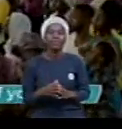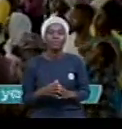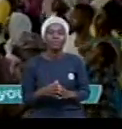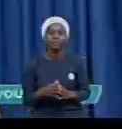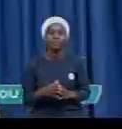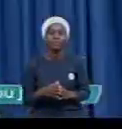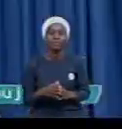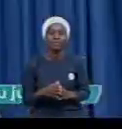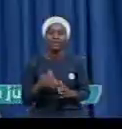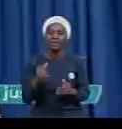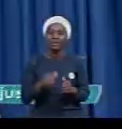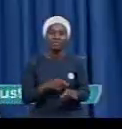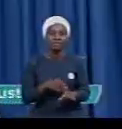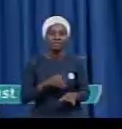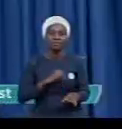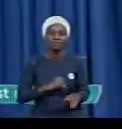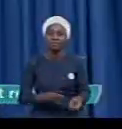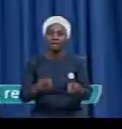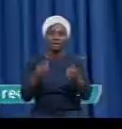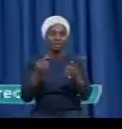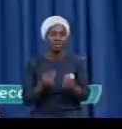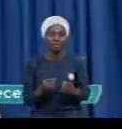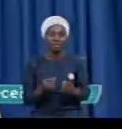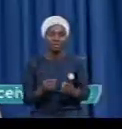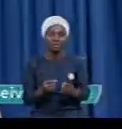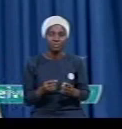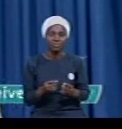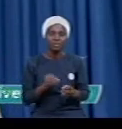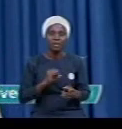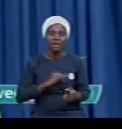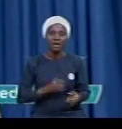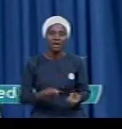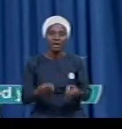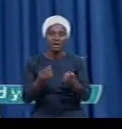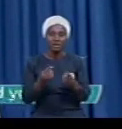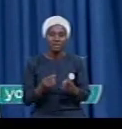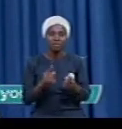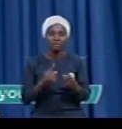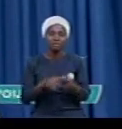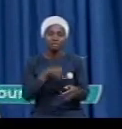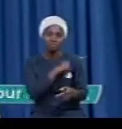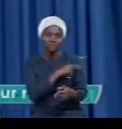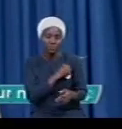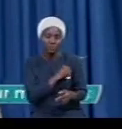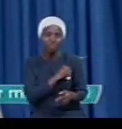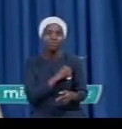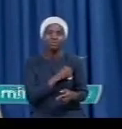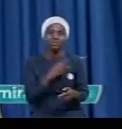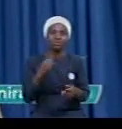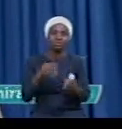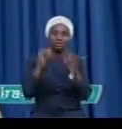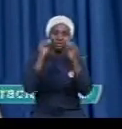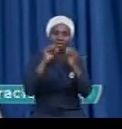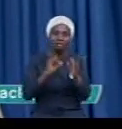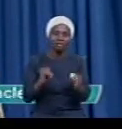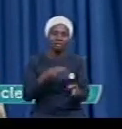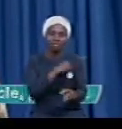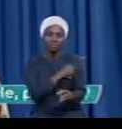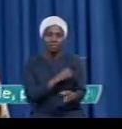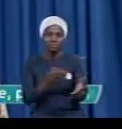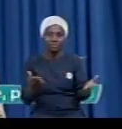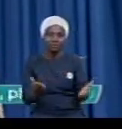wa si bowe baptist hospital mo tun wa si teaching hospital ni ogboma so nbi bayi sibe ko lo mo tun